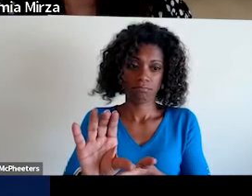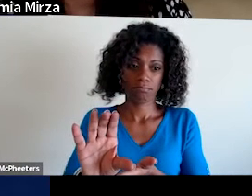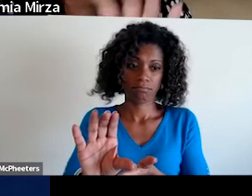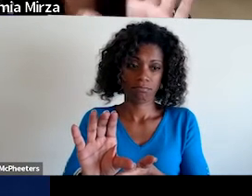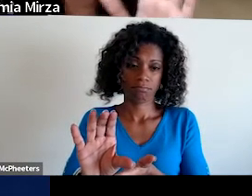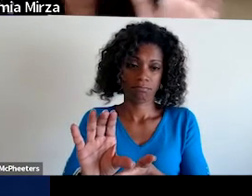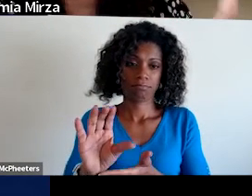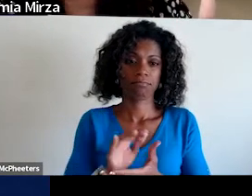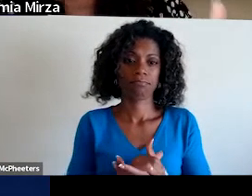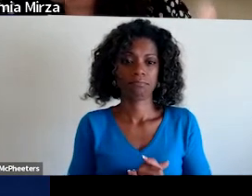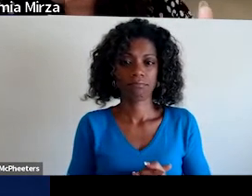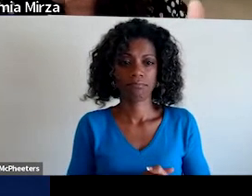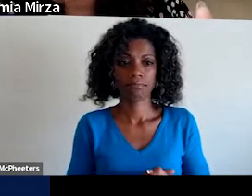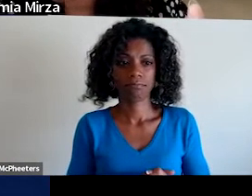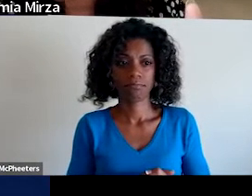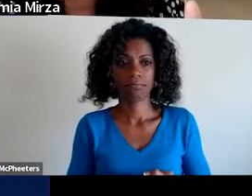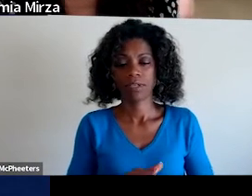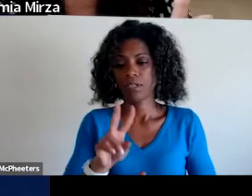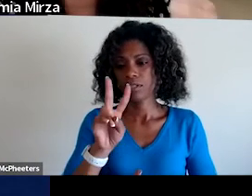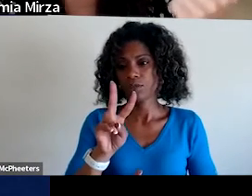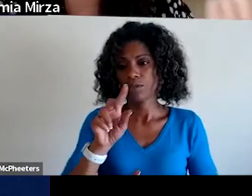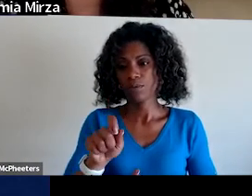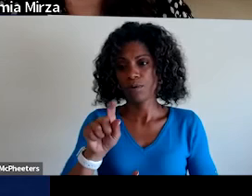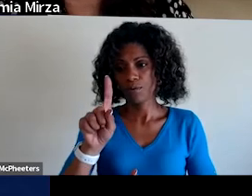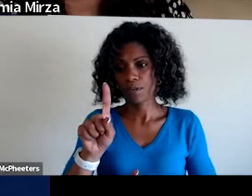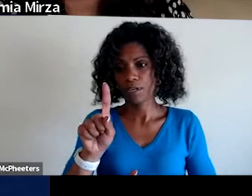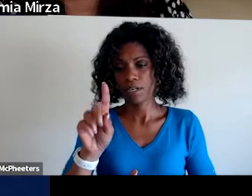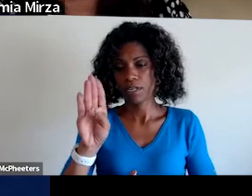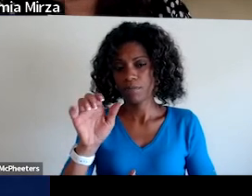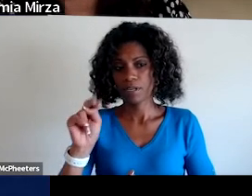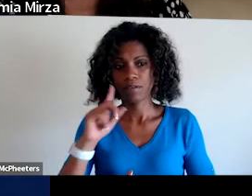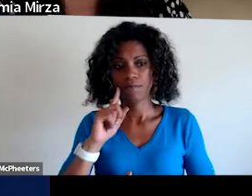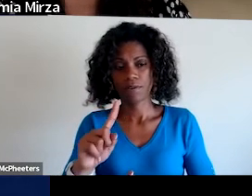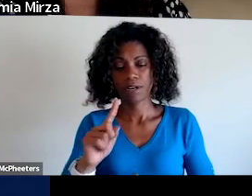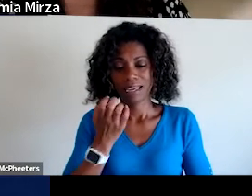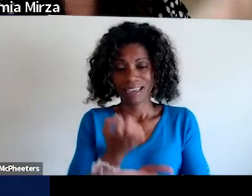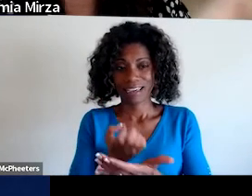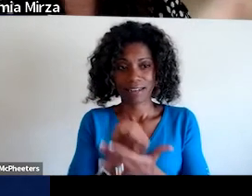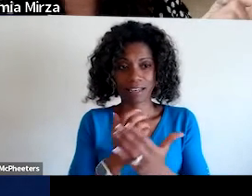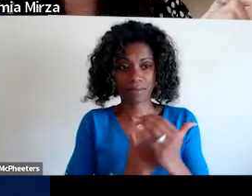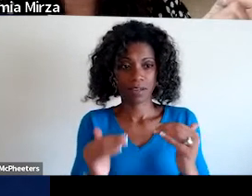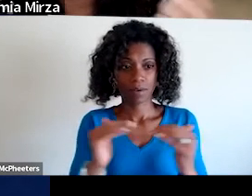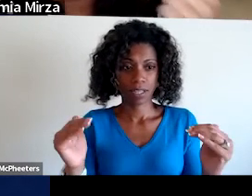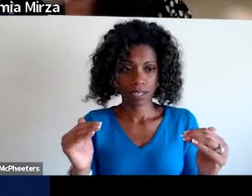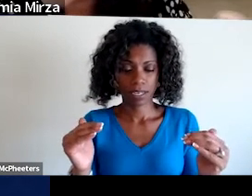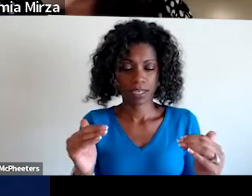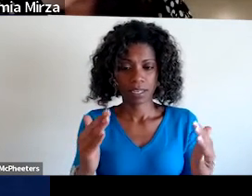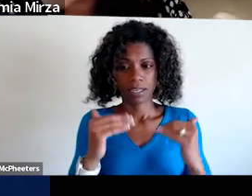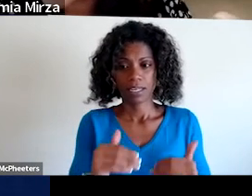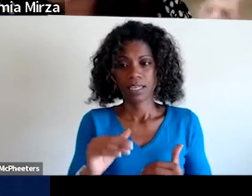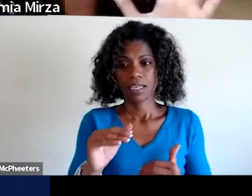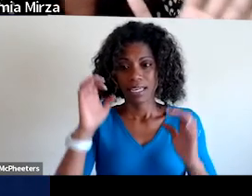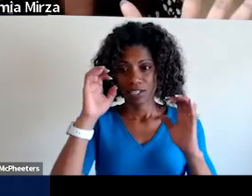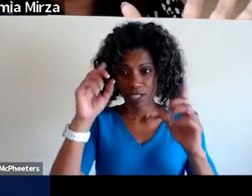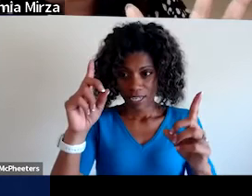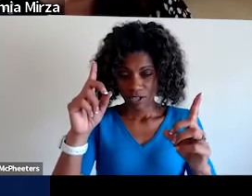the breakdown is 2.1 on economic equality, 499 million in education. And